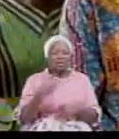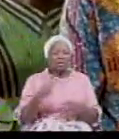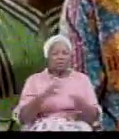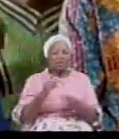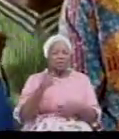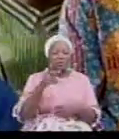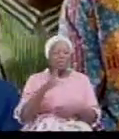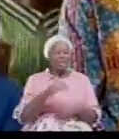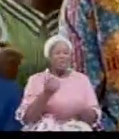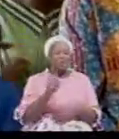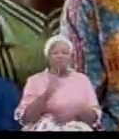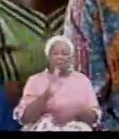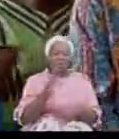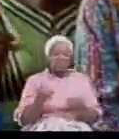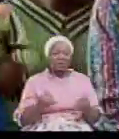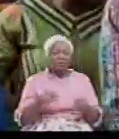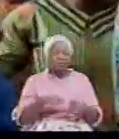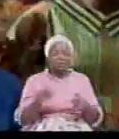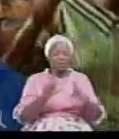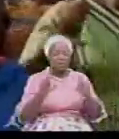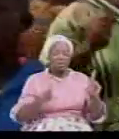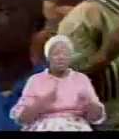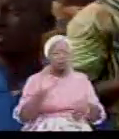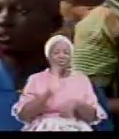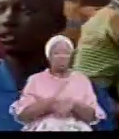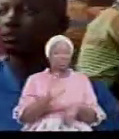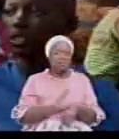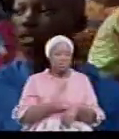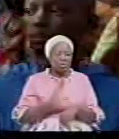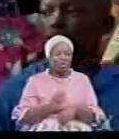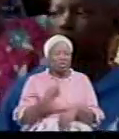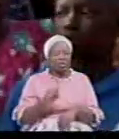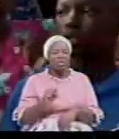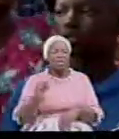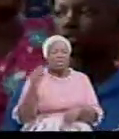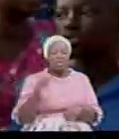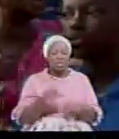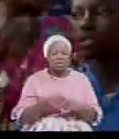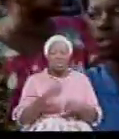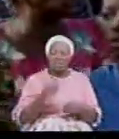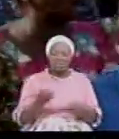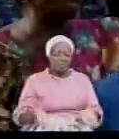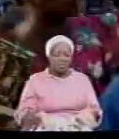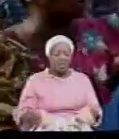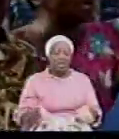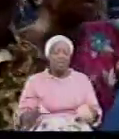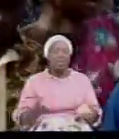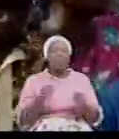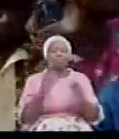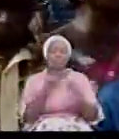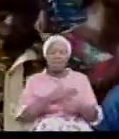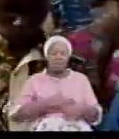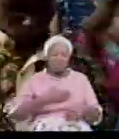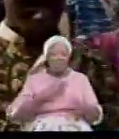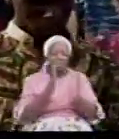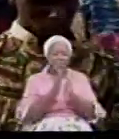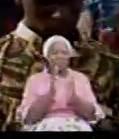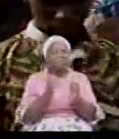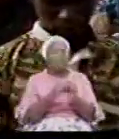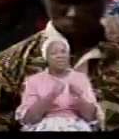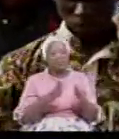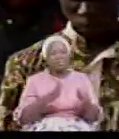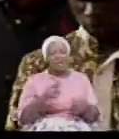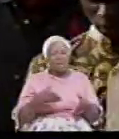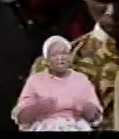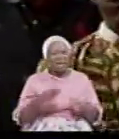Alpha location. The Spirit of God will be mighty here. Over there where you are. Over there where you